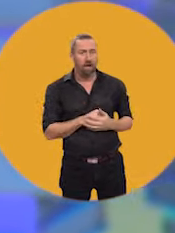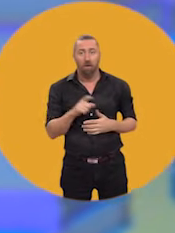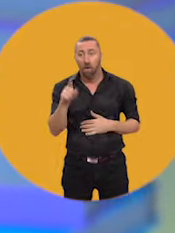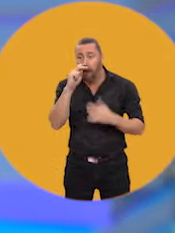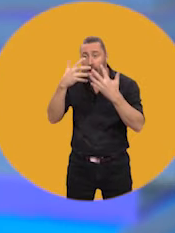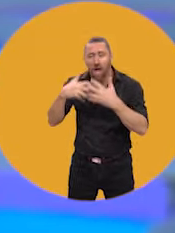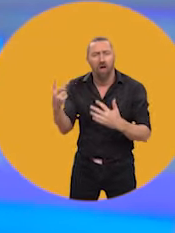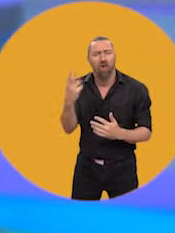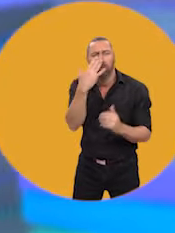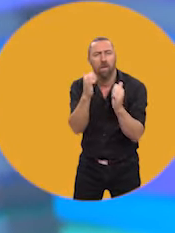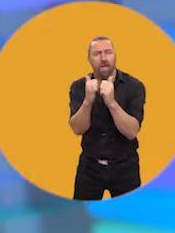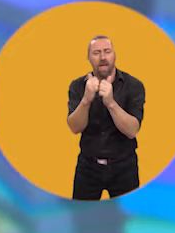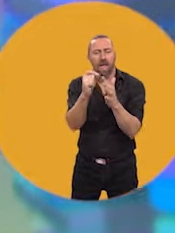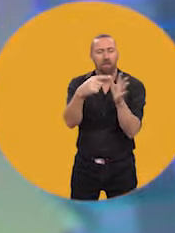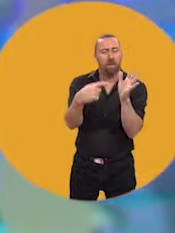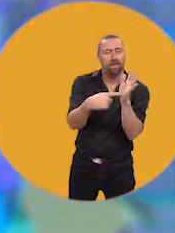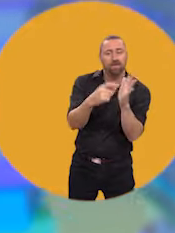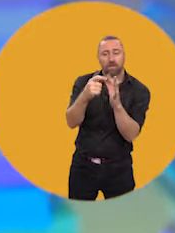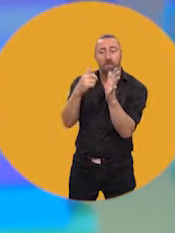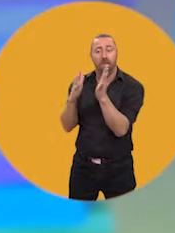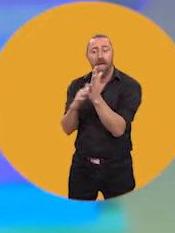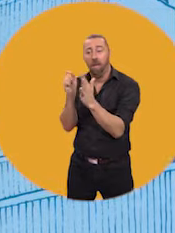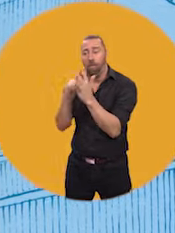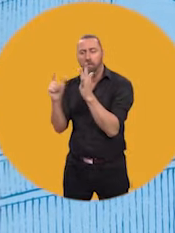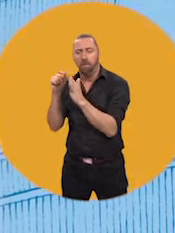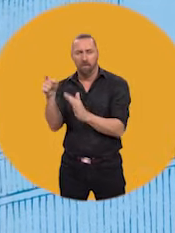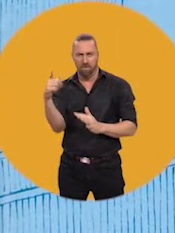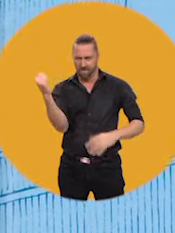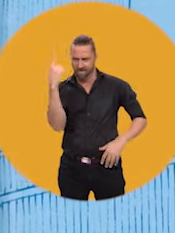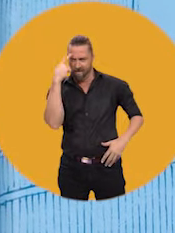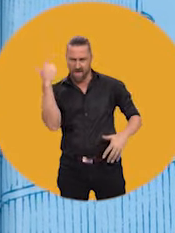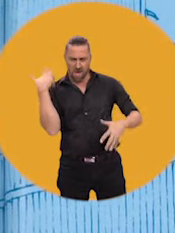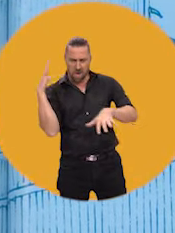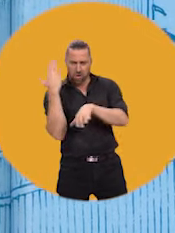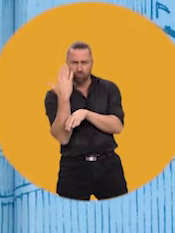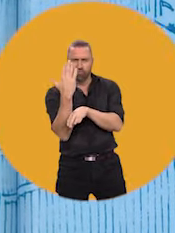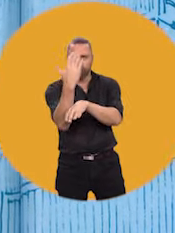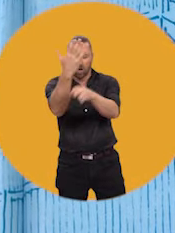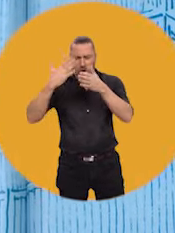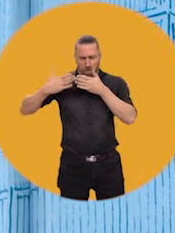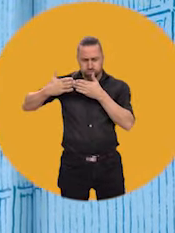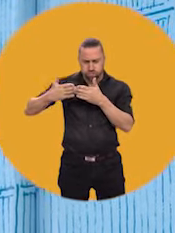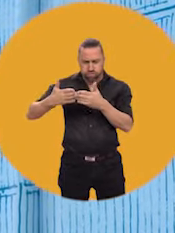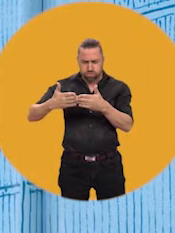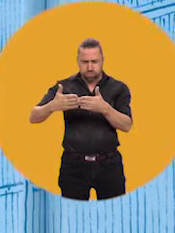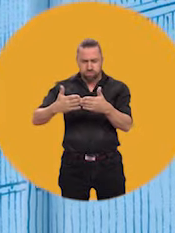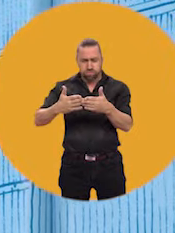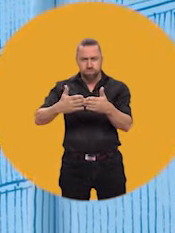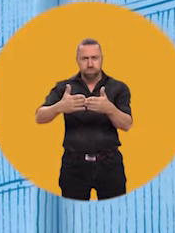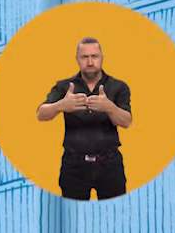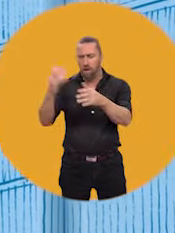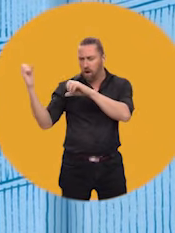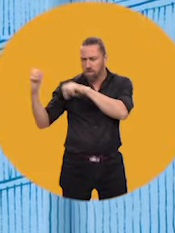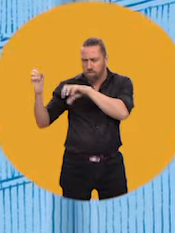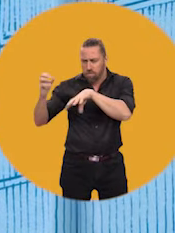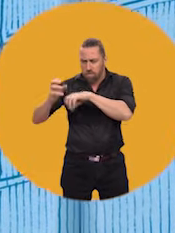Young engineers, schoolmates Pat, Pam and Pip, had sailing ideas and were launching their ship.